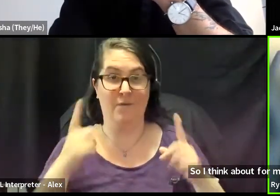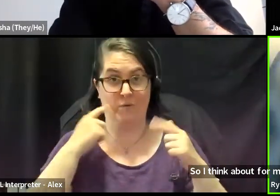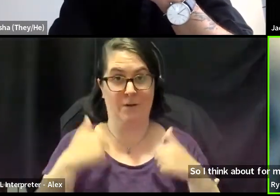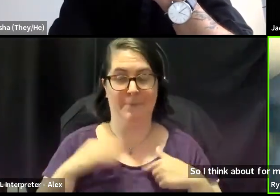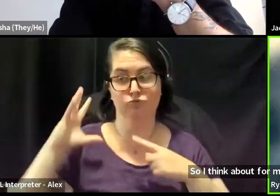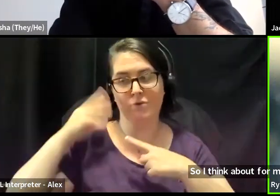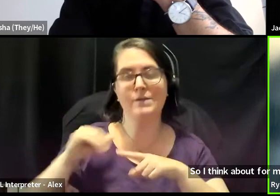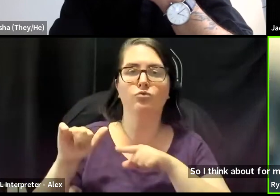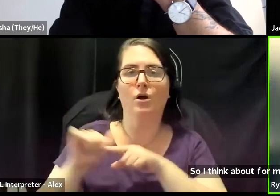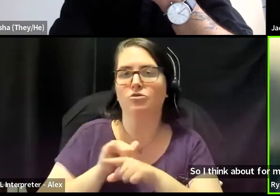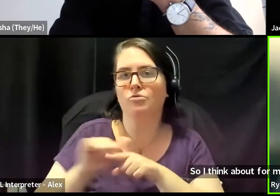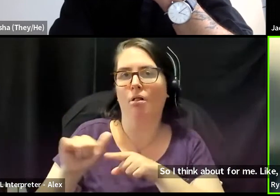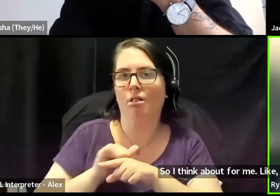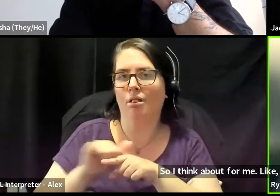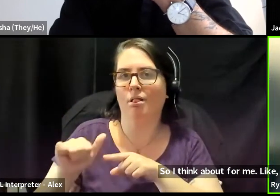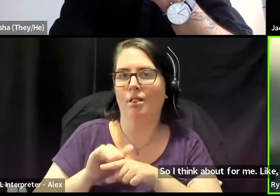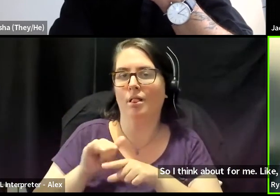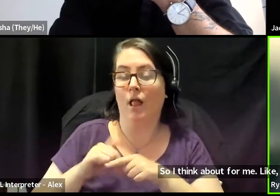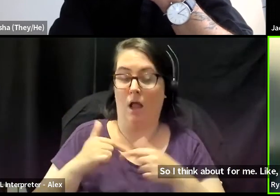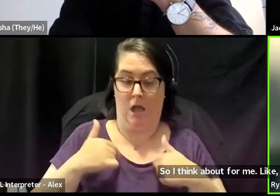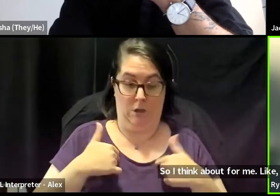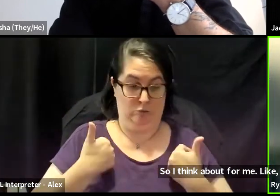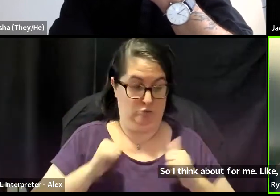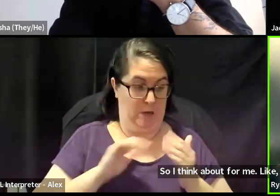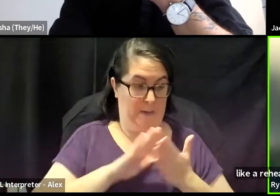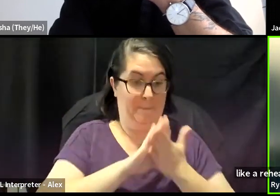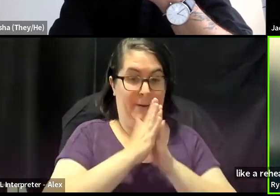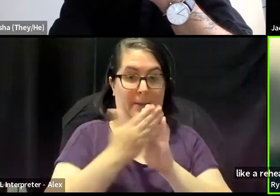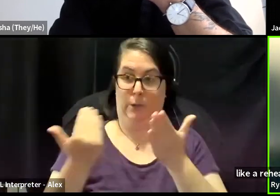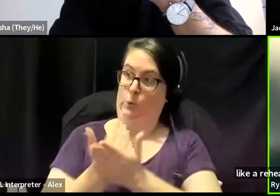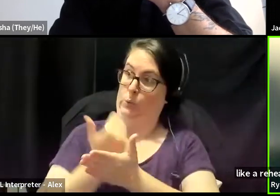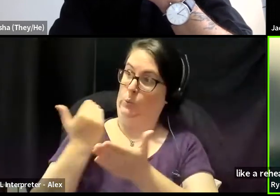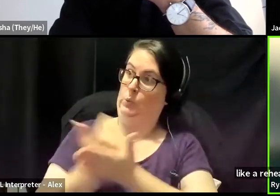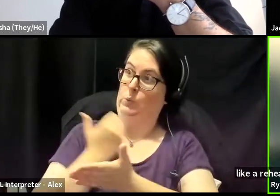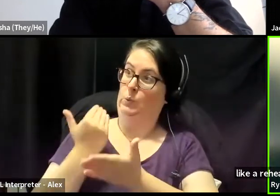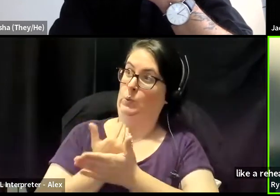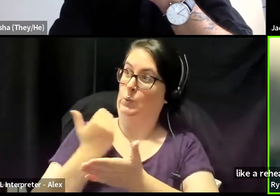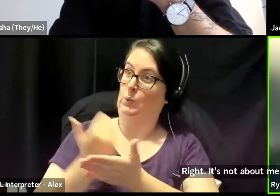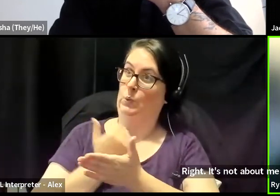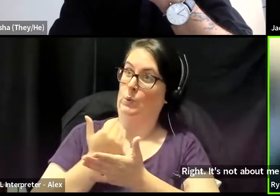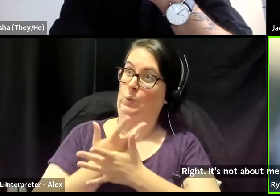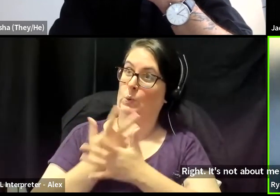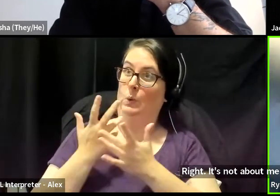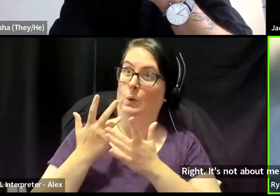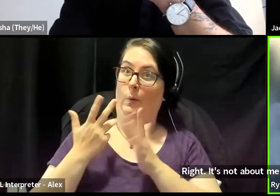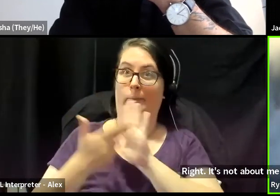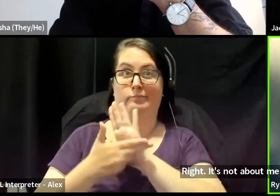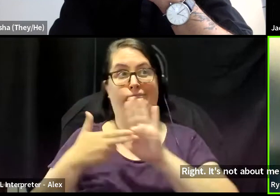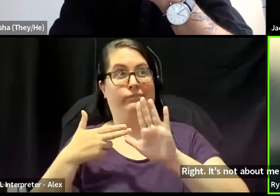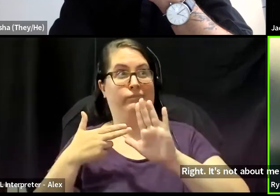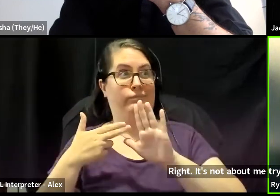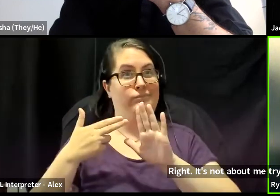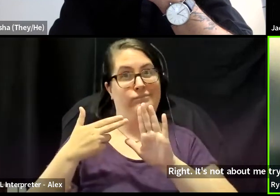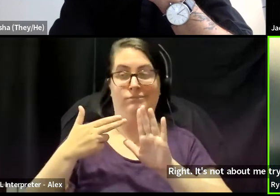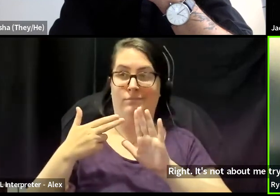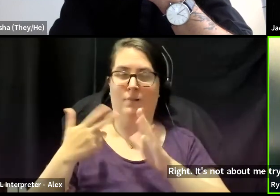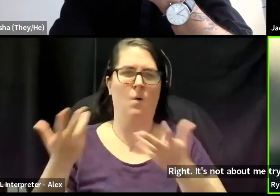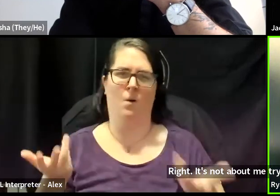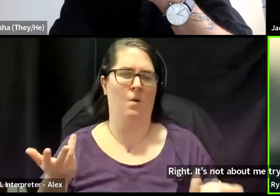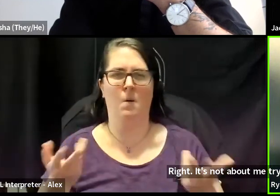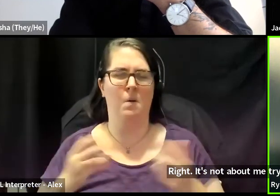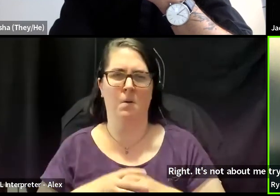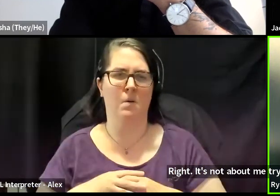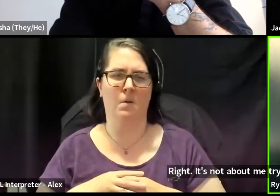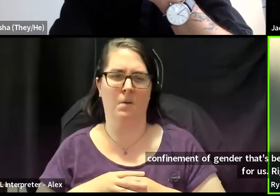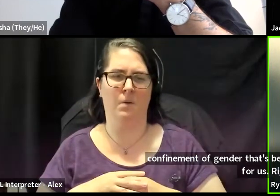right? It's not about me trying to become a new confinement of gender that's been prescribed in the world for us, right? But I